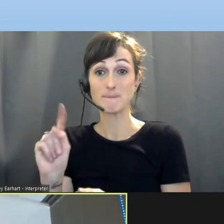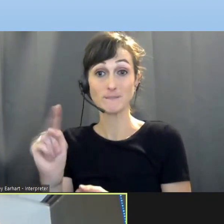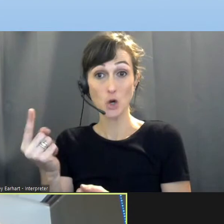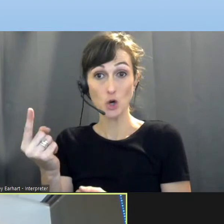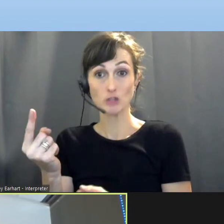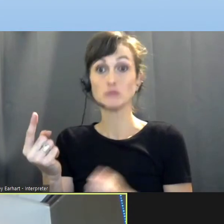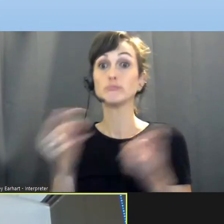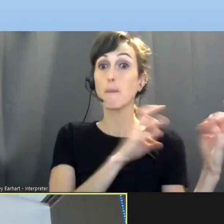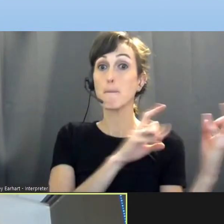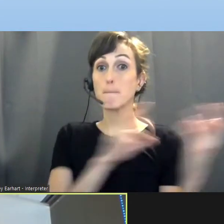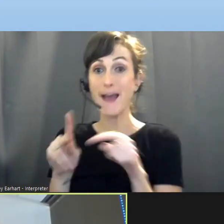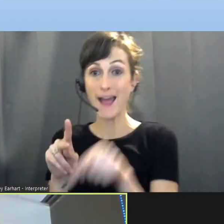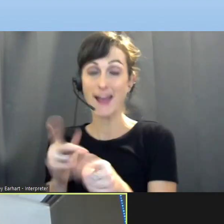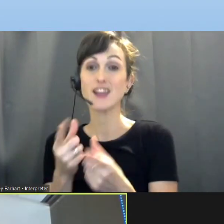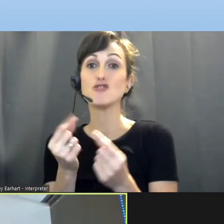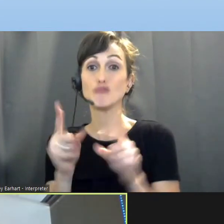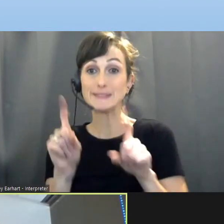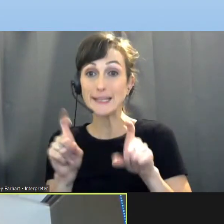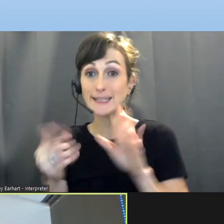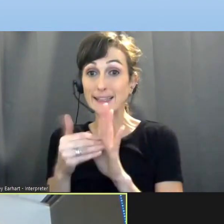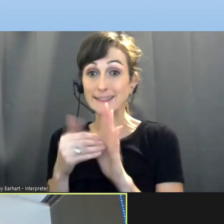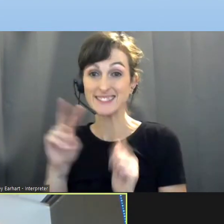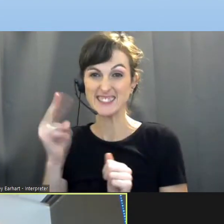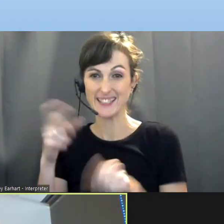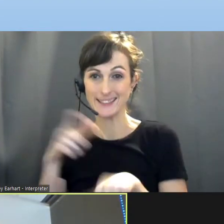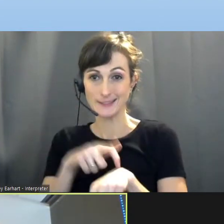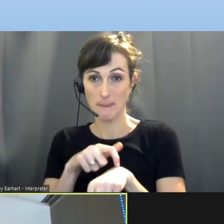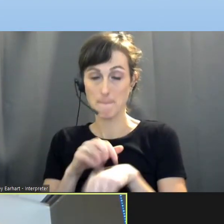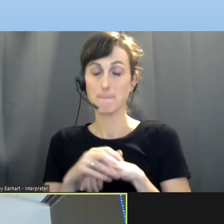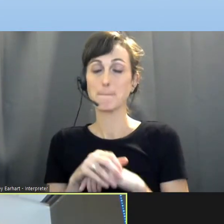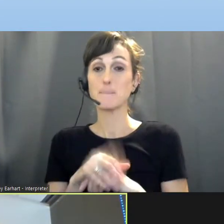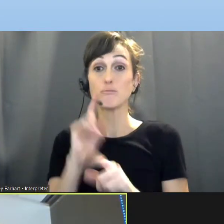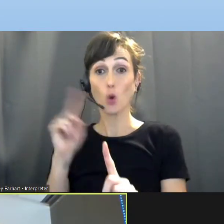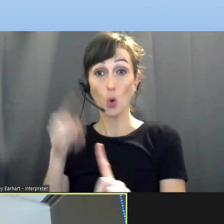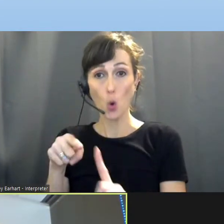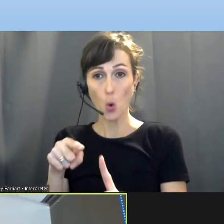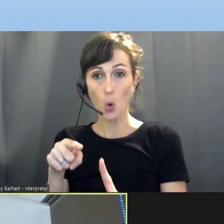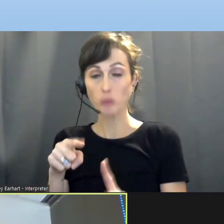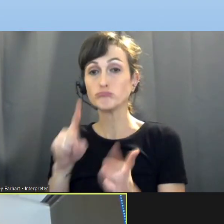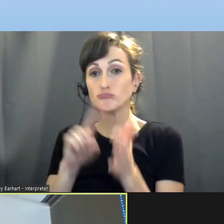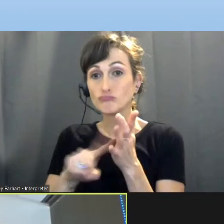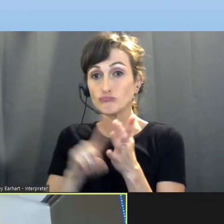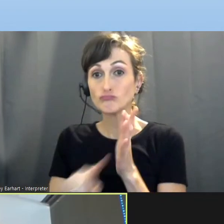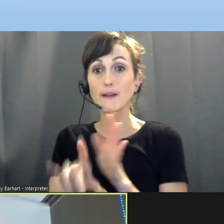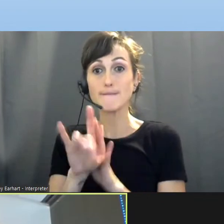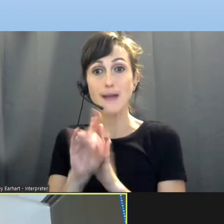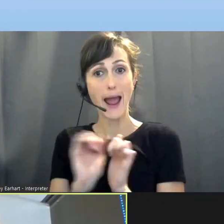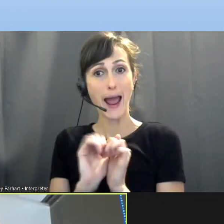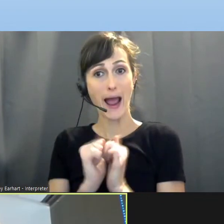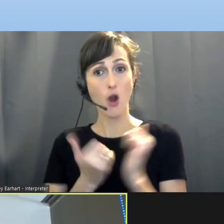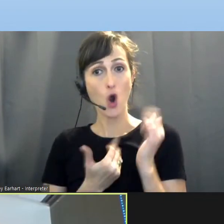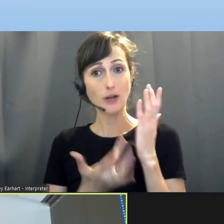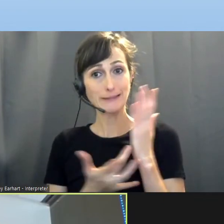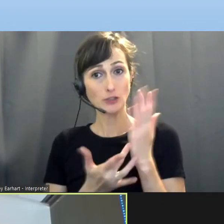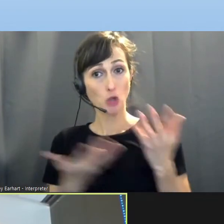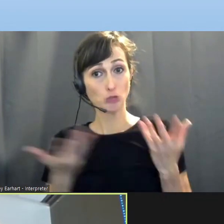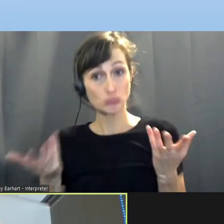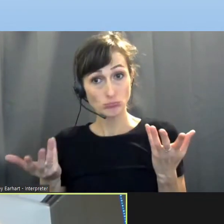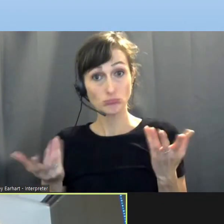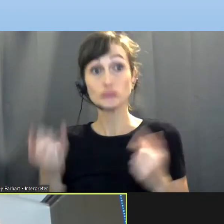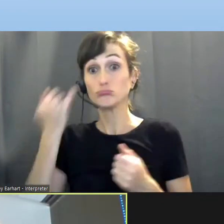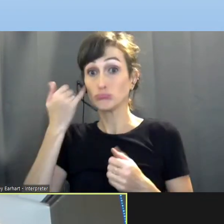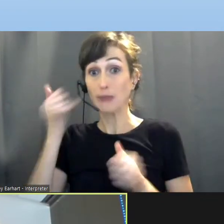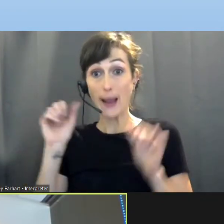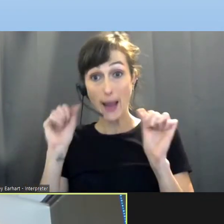and do round 2 of testing, and the goal of that is to find out how did our technology do in reducing the surface and air